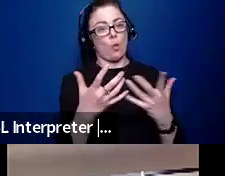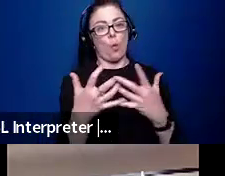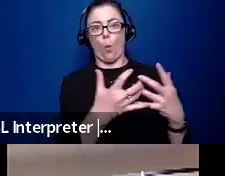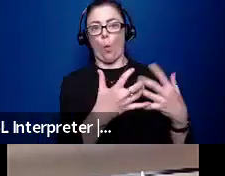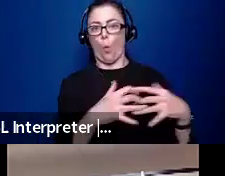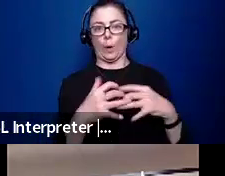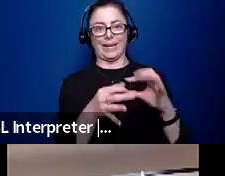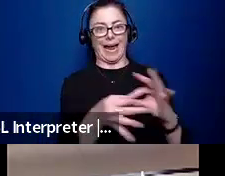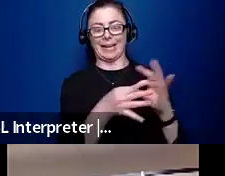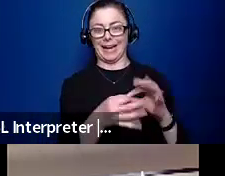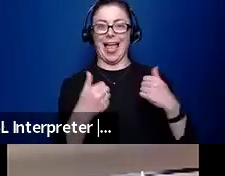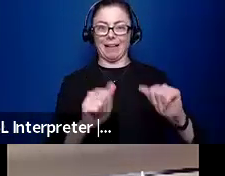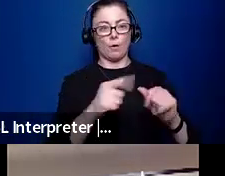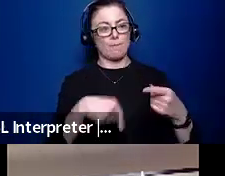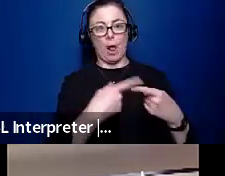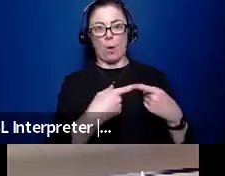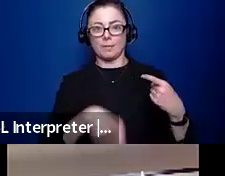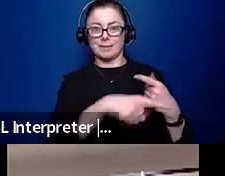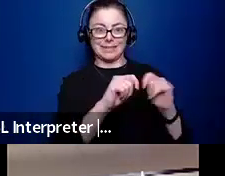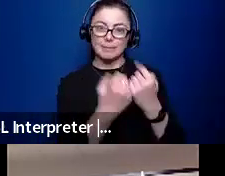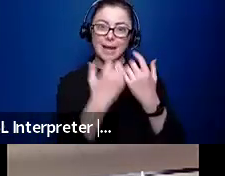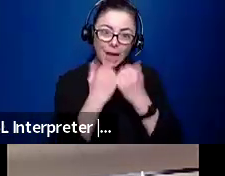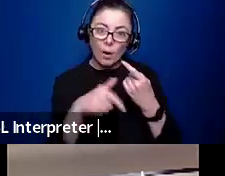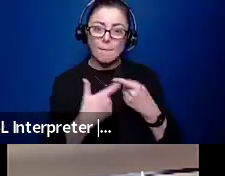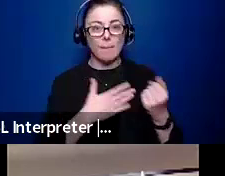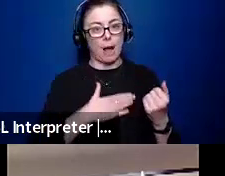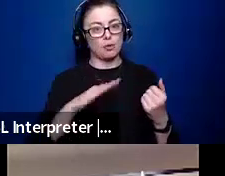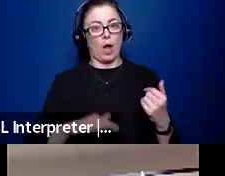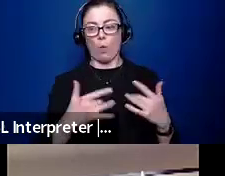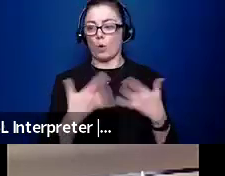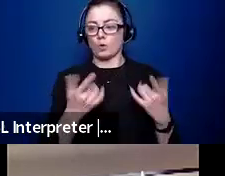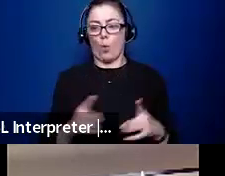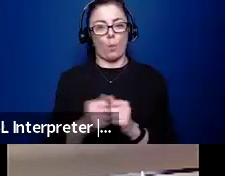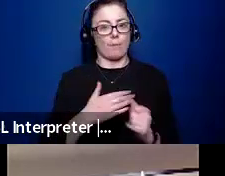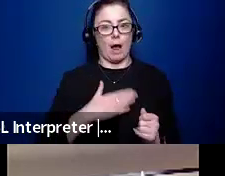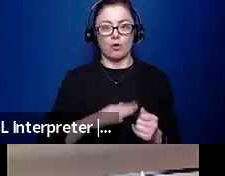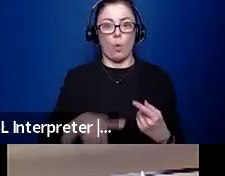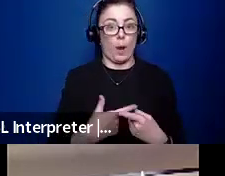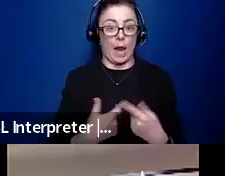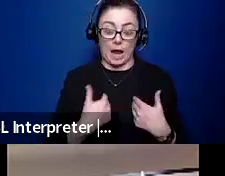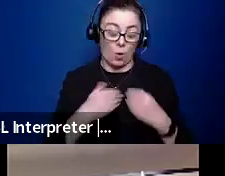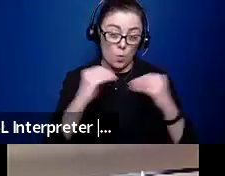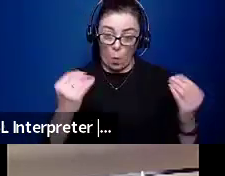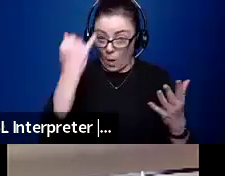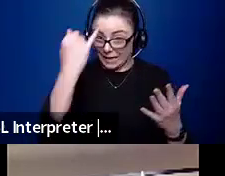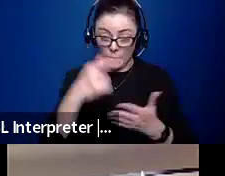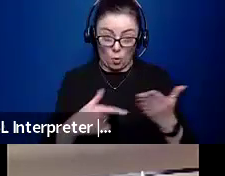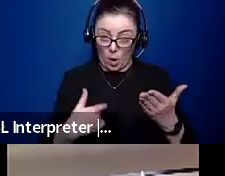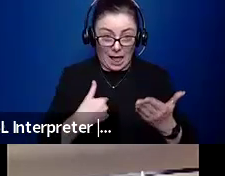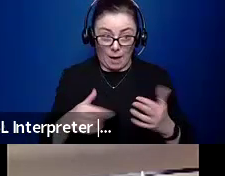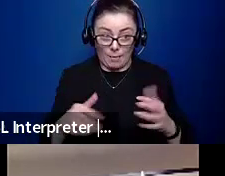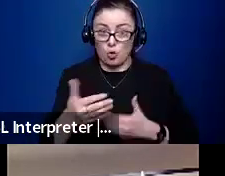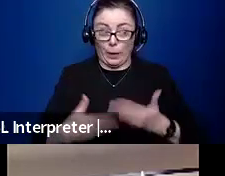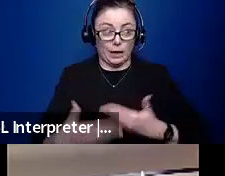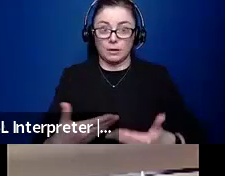this team that cared about my child and what was going on with my child when I had no idea what I was doing. So